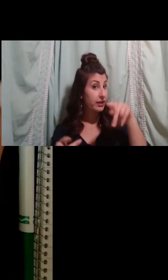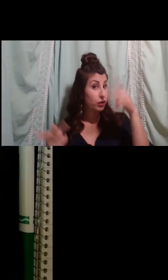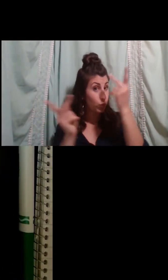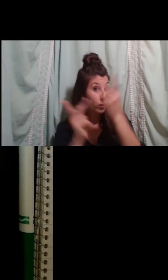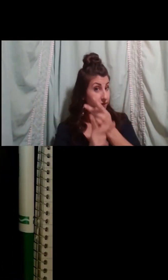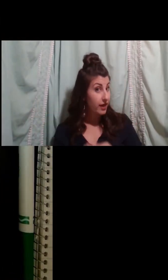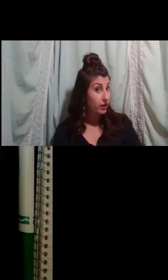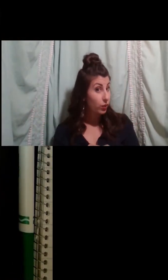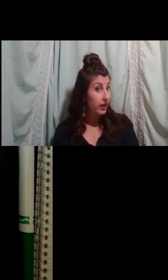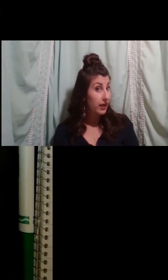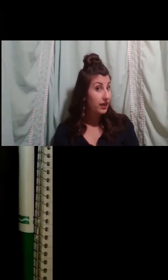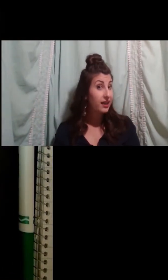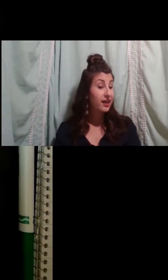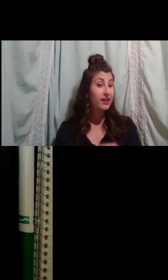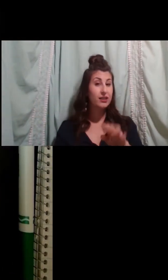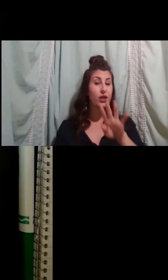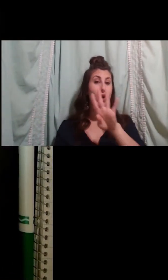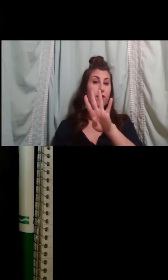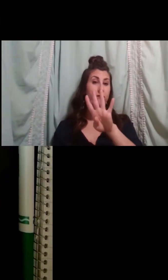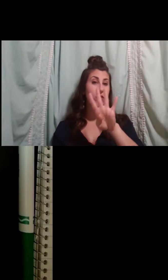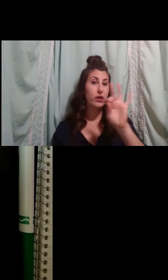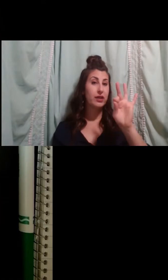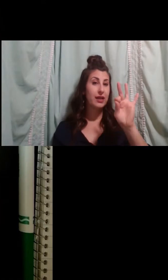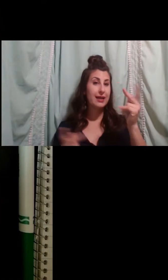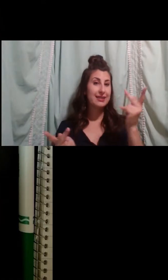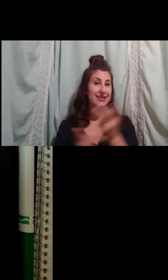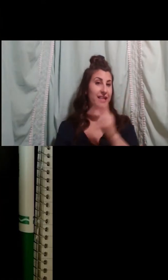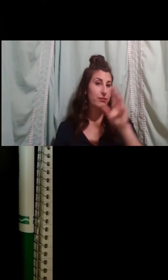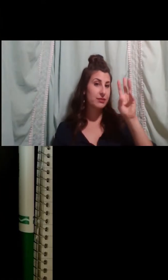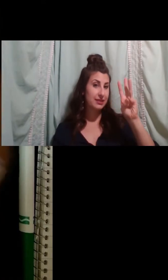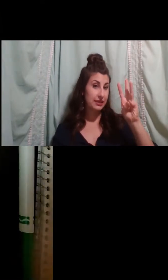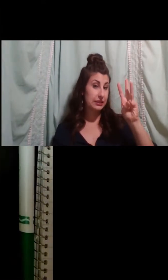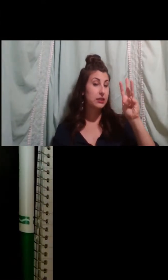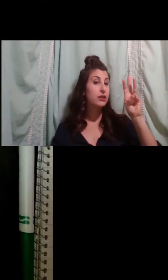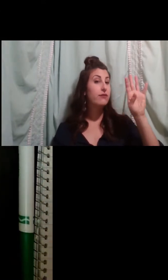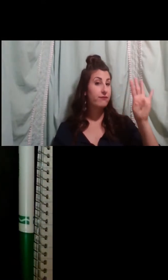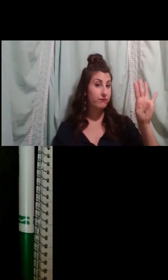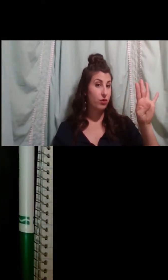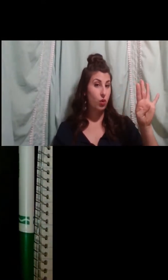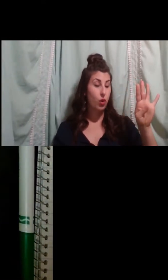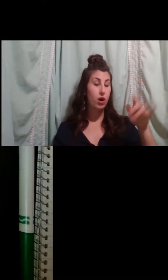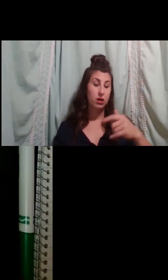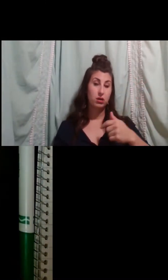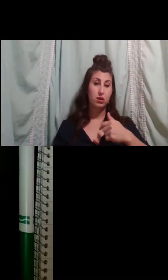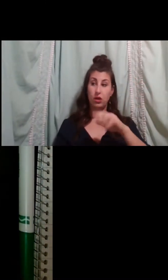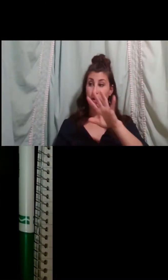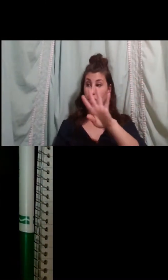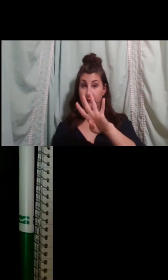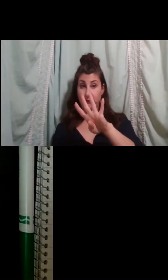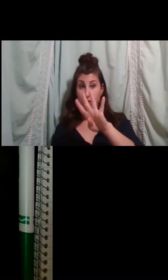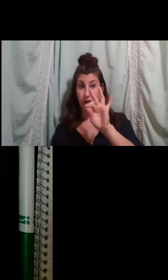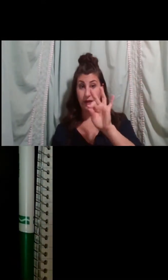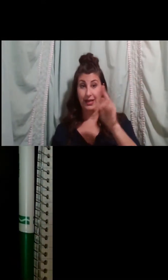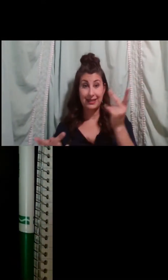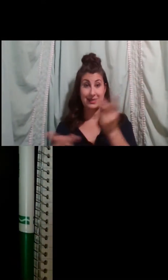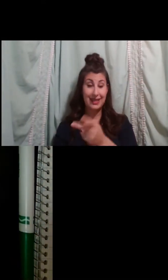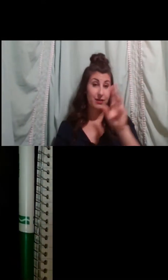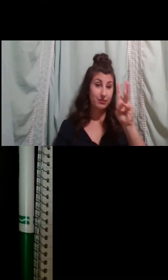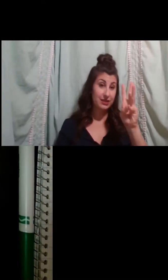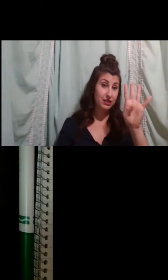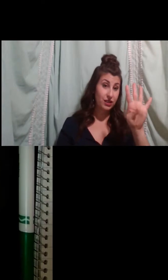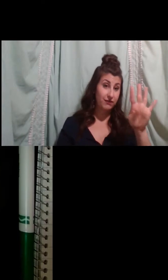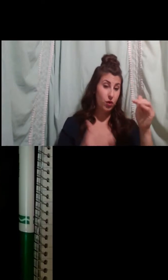I needed to evaluate it, it would be 49 times 64. All right, and when I do 49